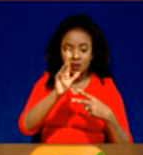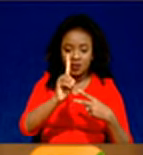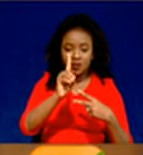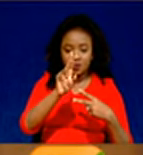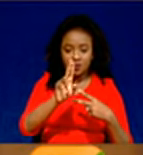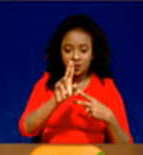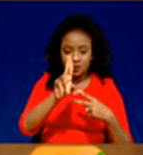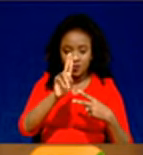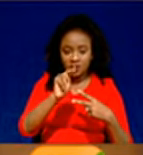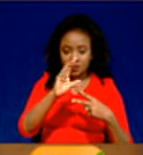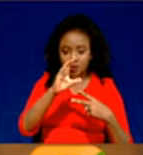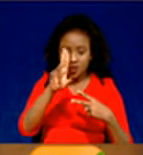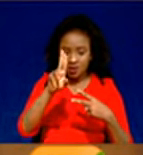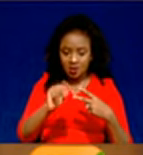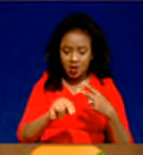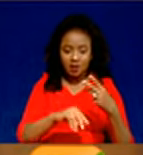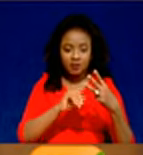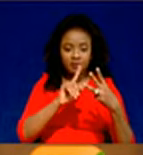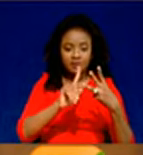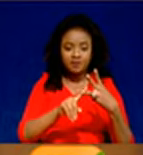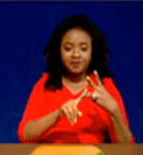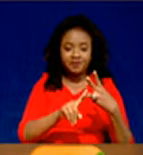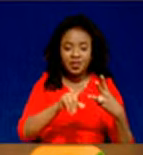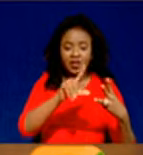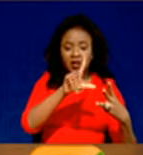Lieutenant Colonel David Sawe,